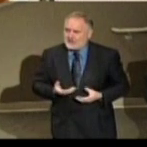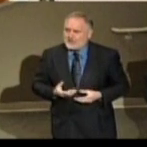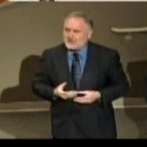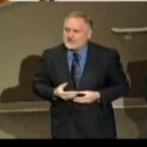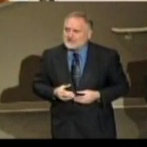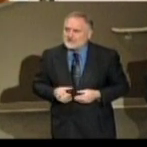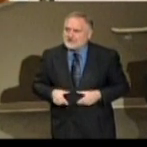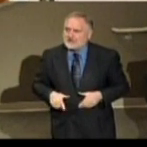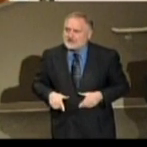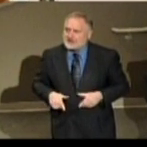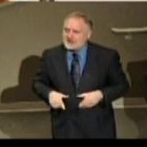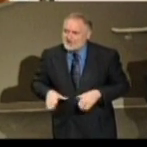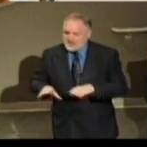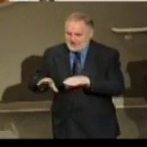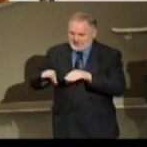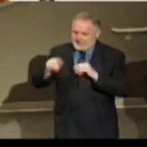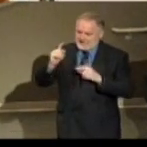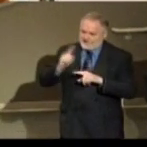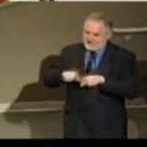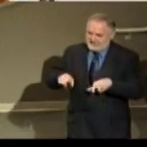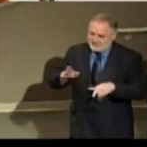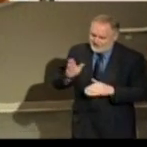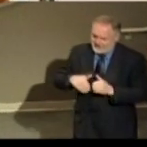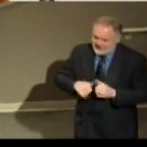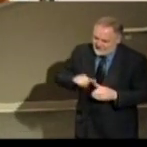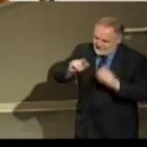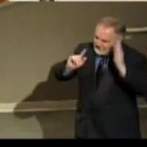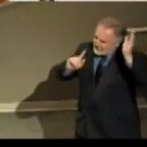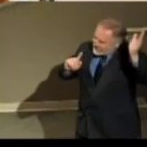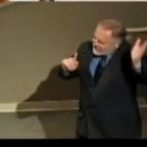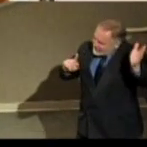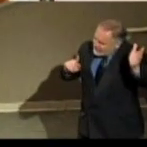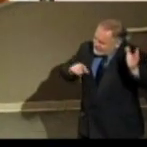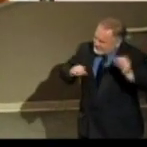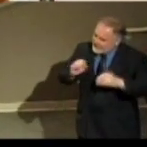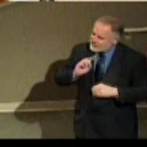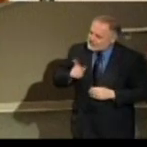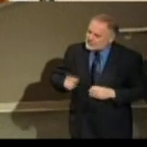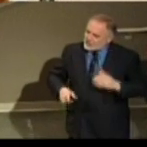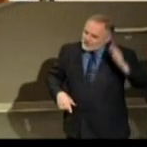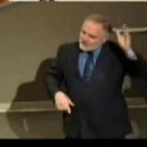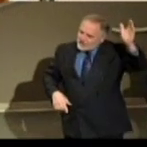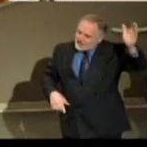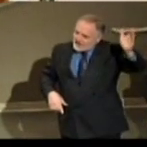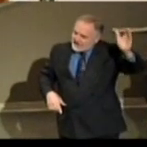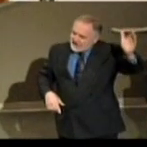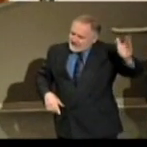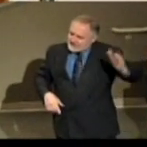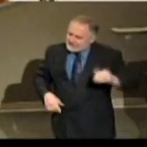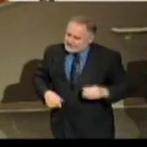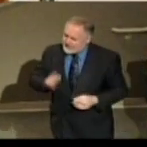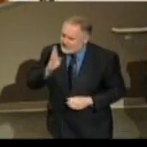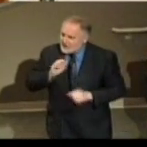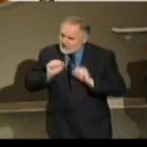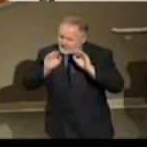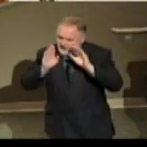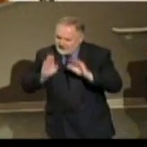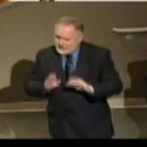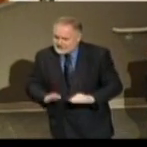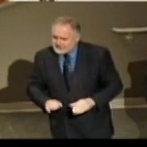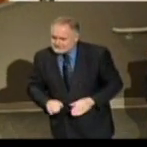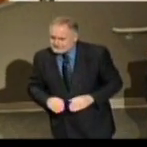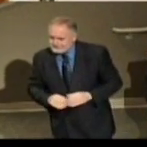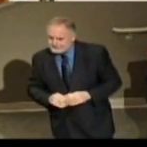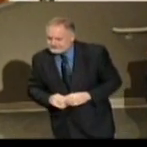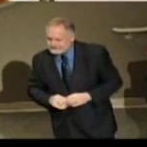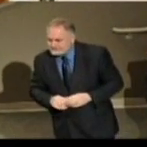leave different than I've come. If that's true, hold your hand up right now. Hold them high. God bless you. God bless